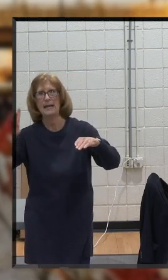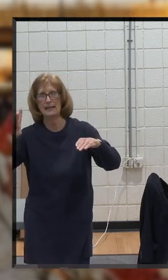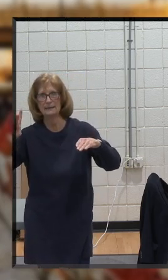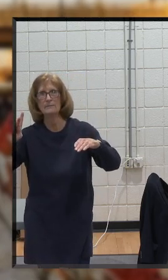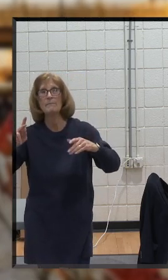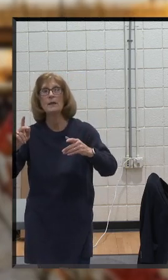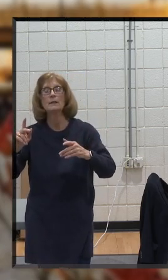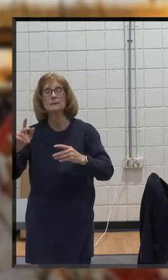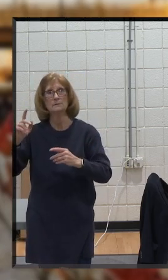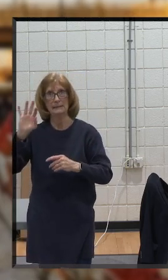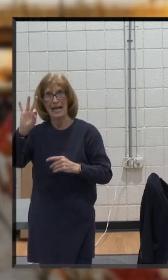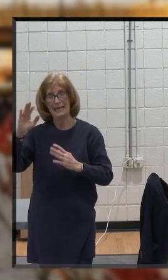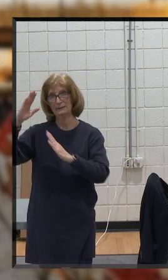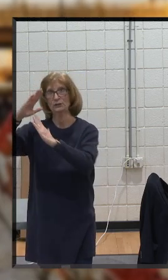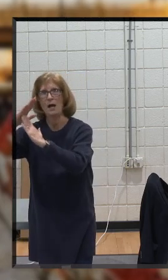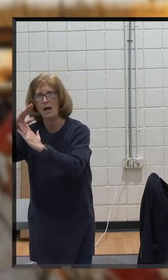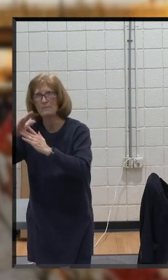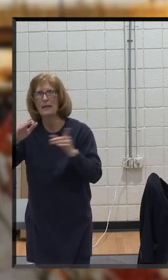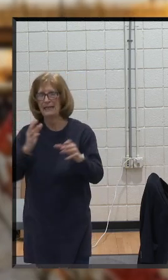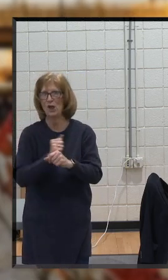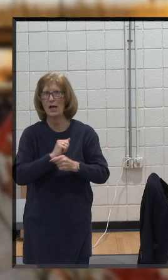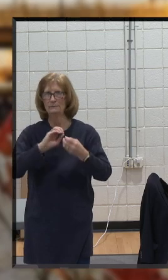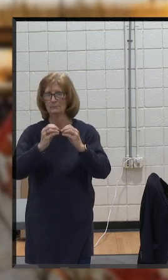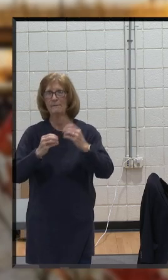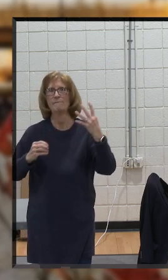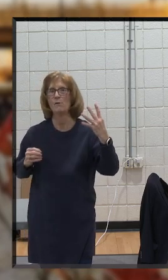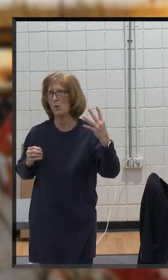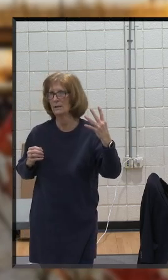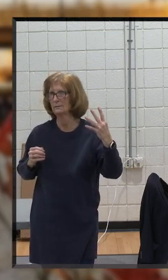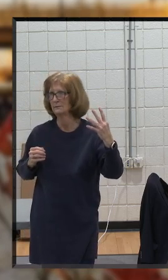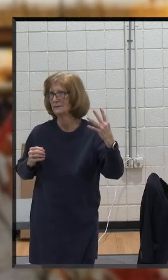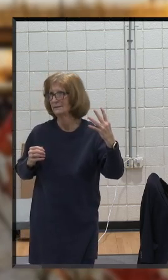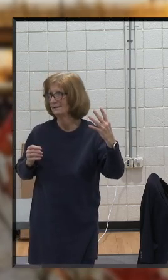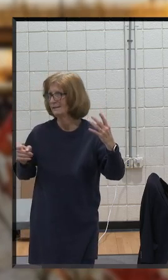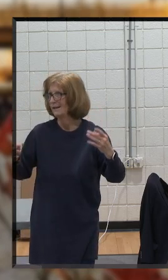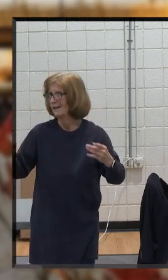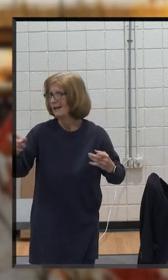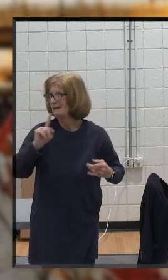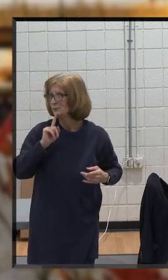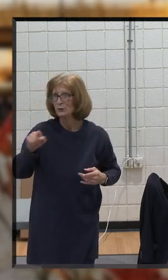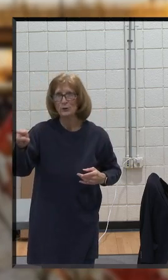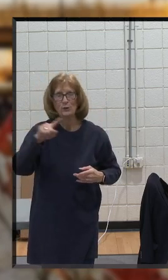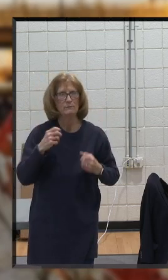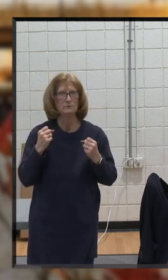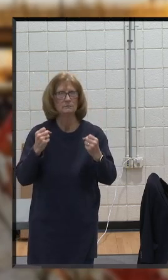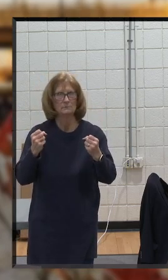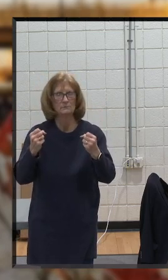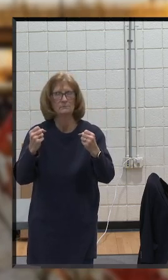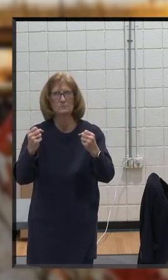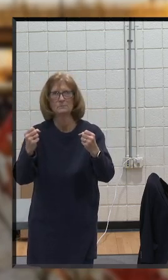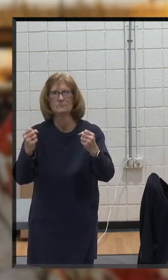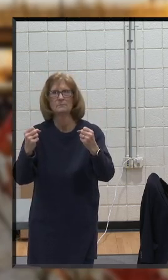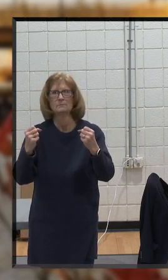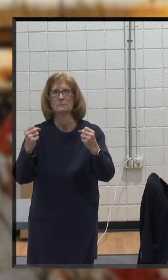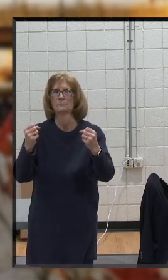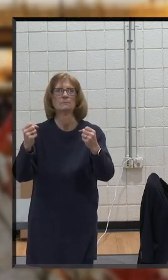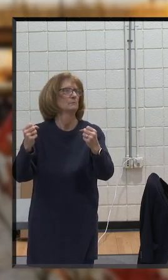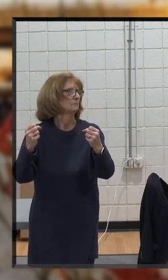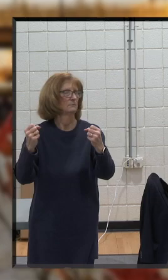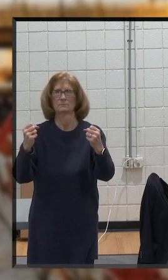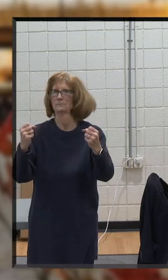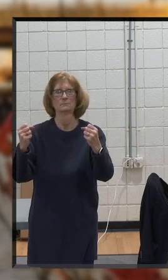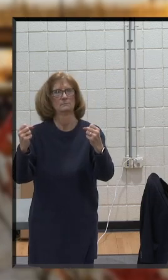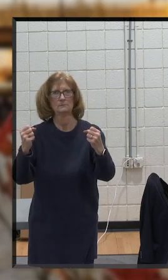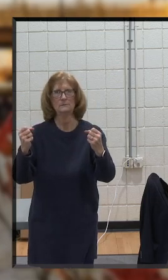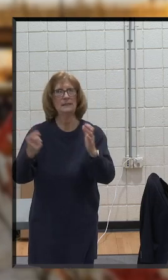9. As probably everyone here has driven across the bridge, I don't have to talk to you about spalls and exposed